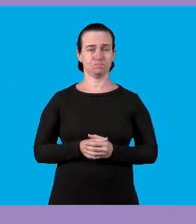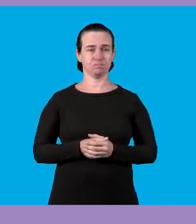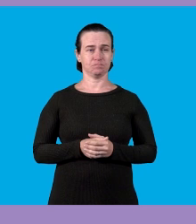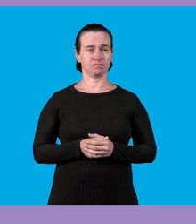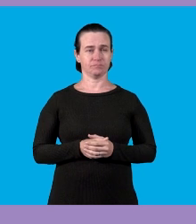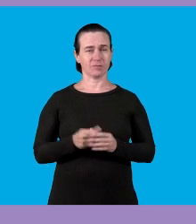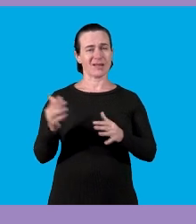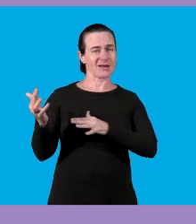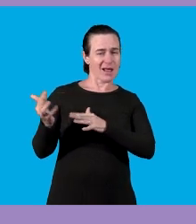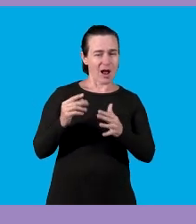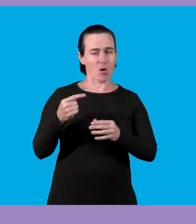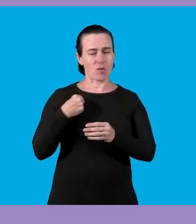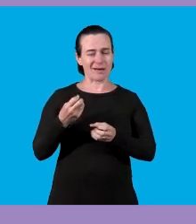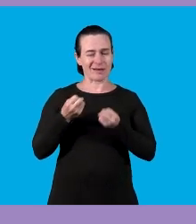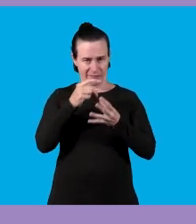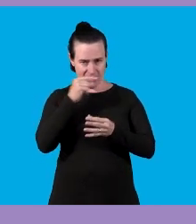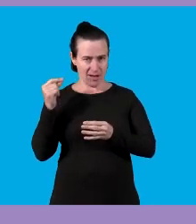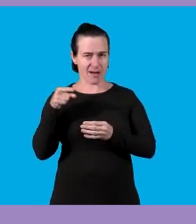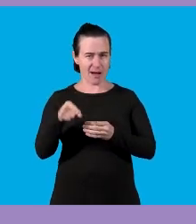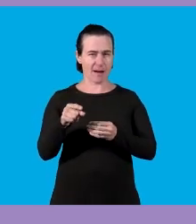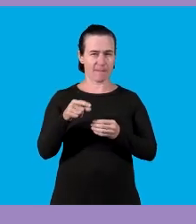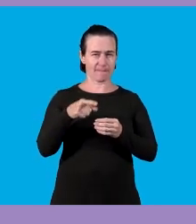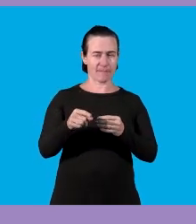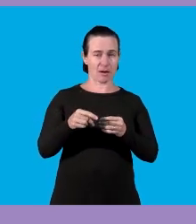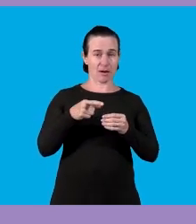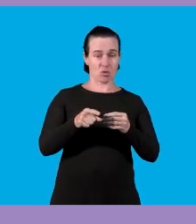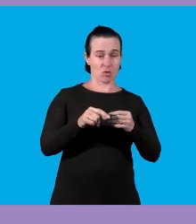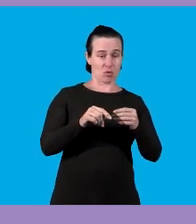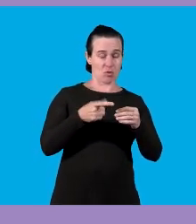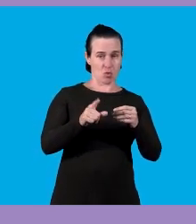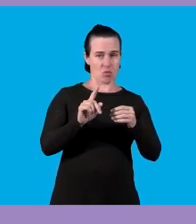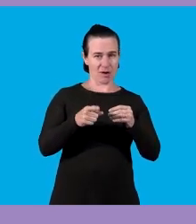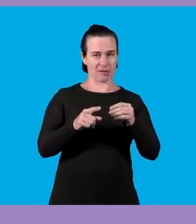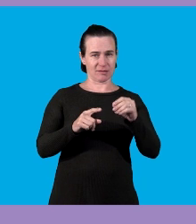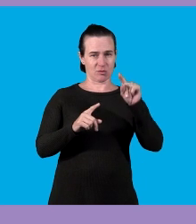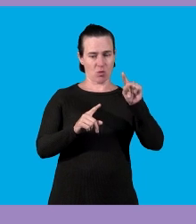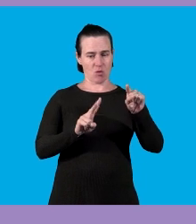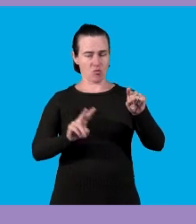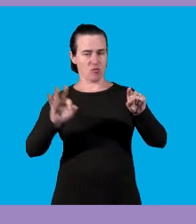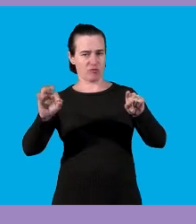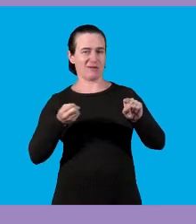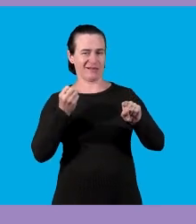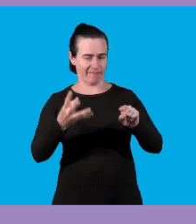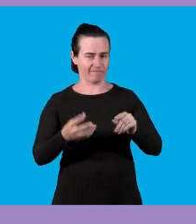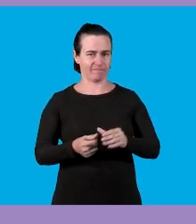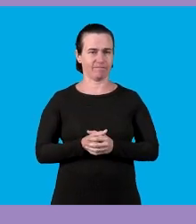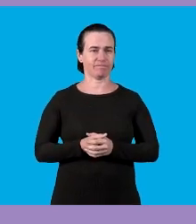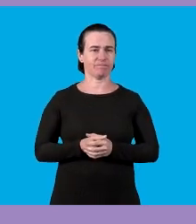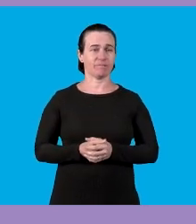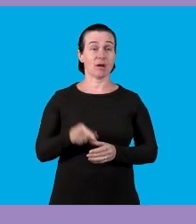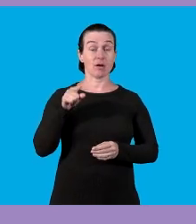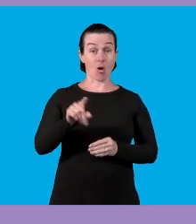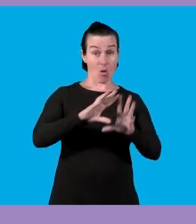Remember, that's how we name a triangle, where it begins, where the angle is, and where it ends. All right, all three of them must be equals